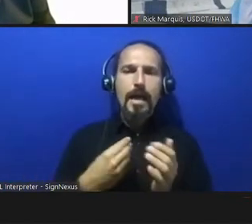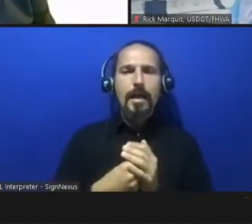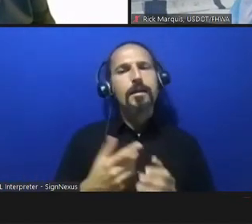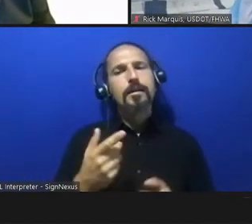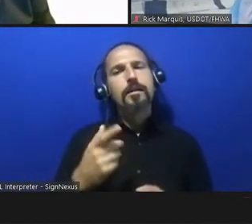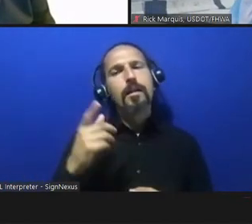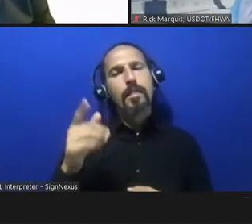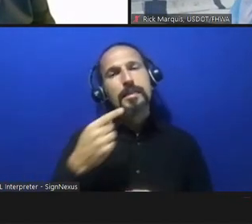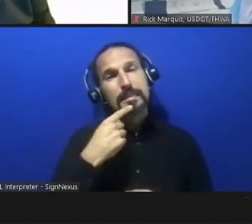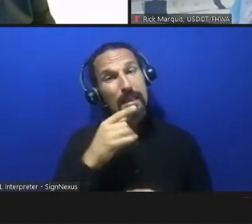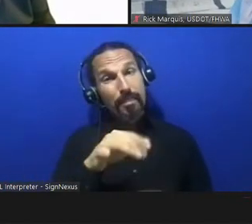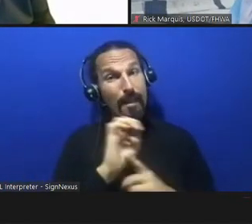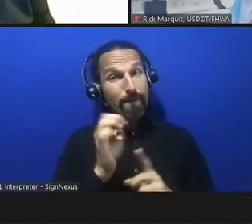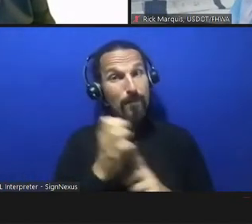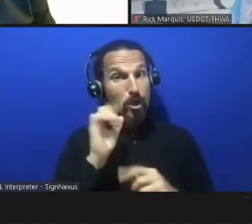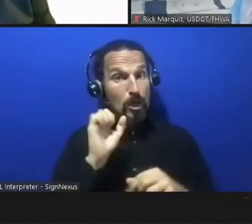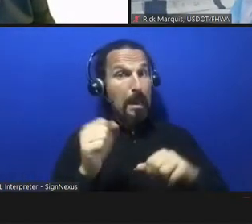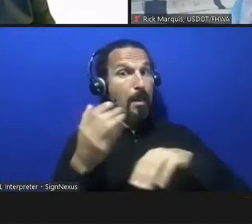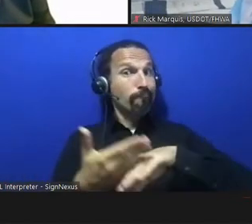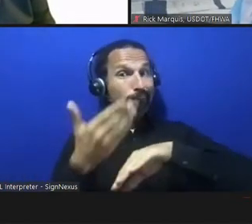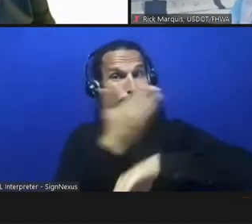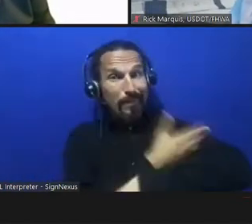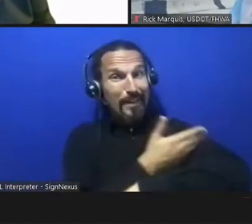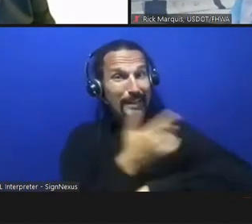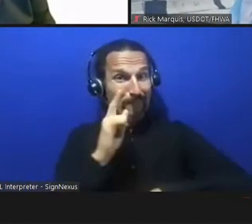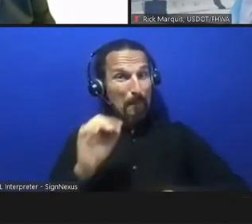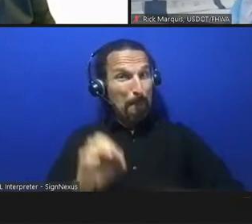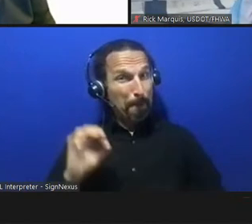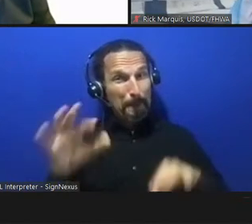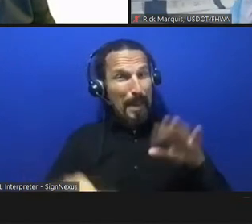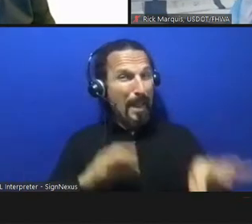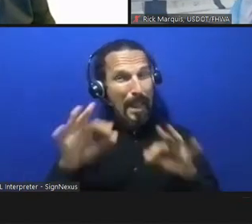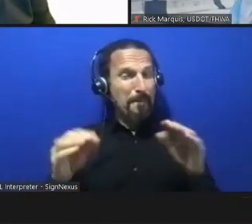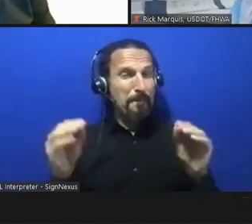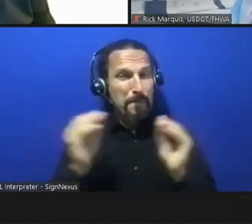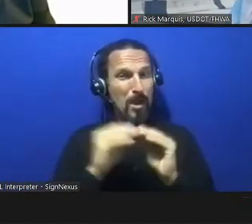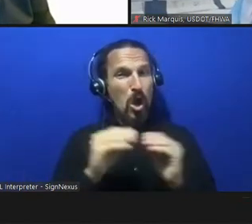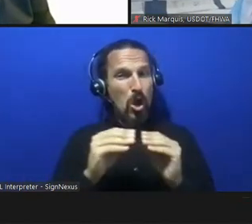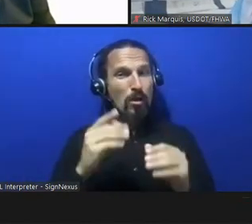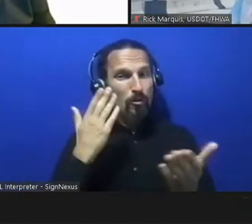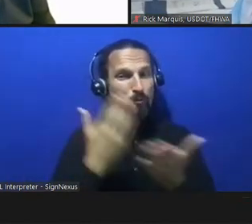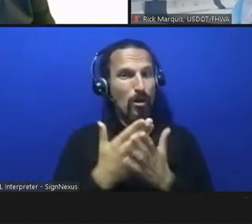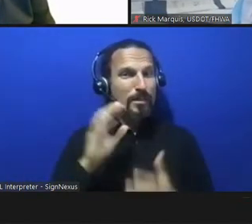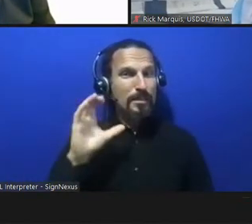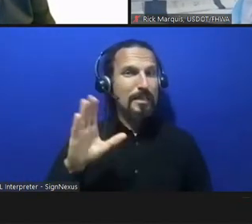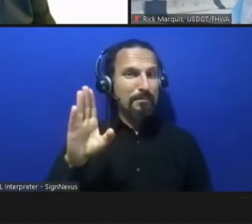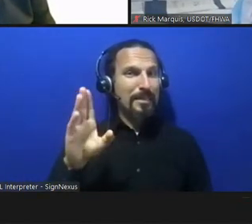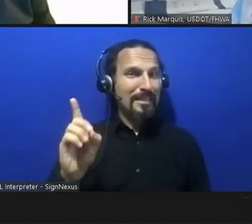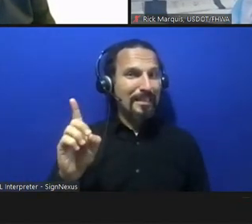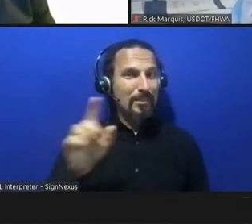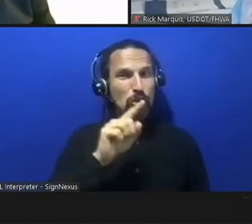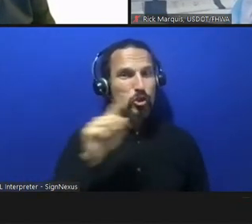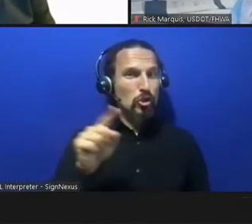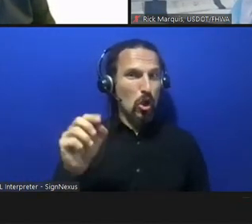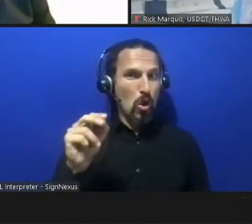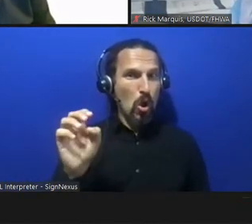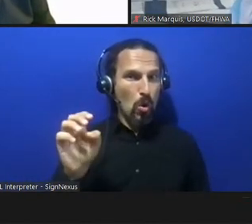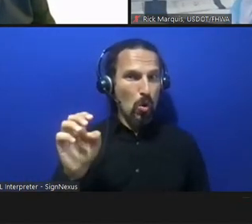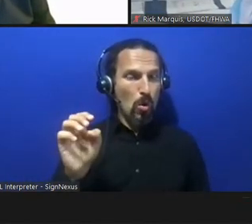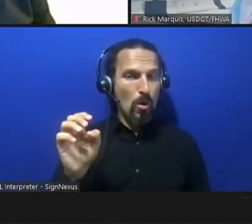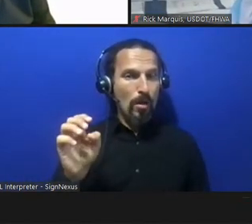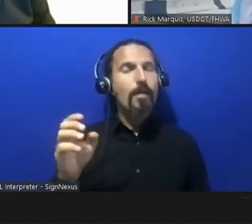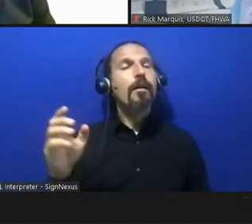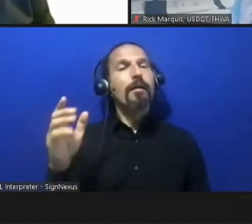environment will be helped by drivers paying a lot of money to enter the cbd zone uh